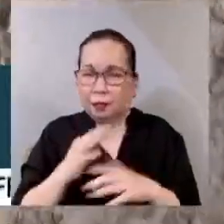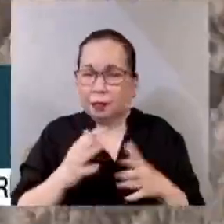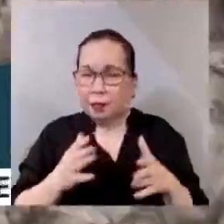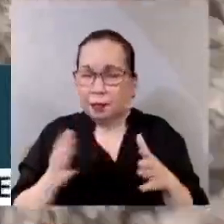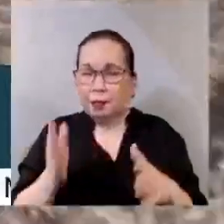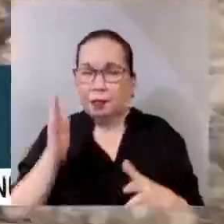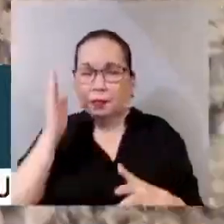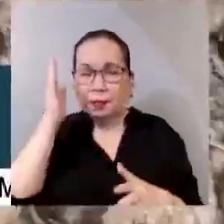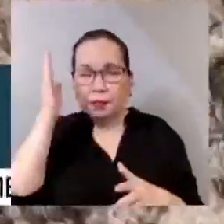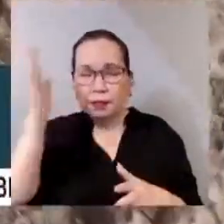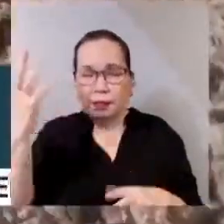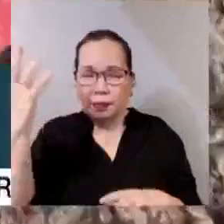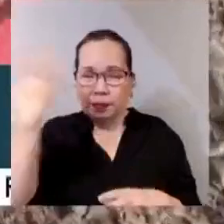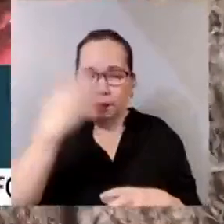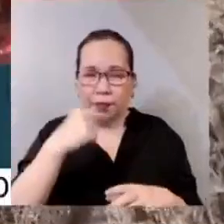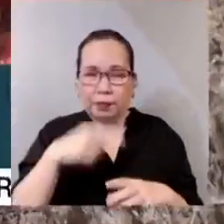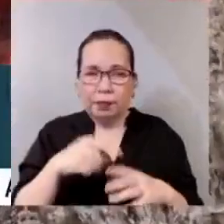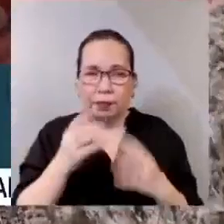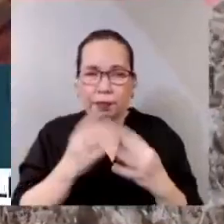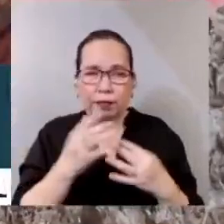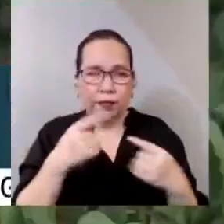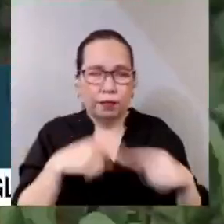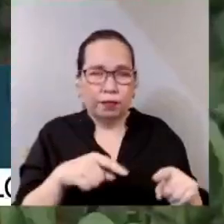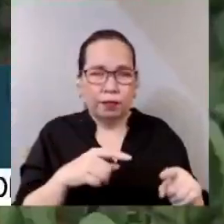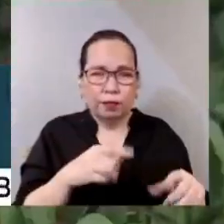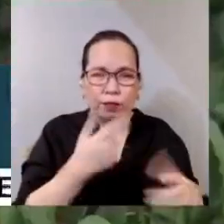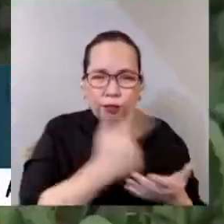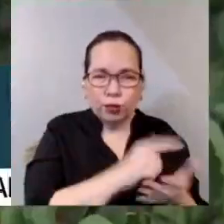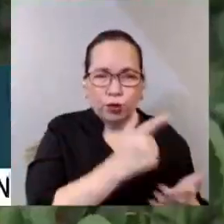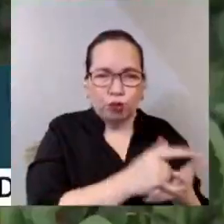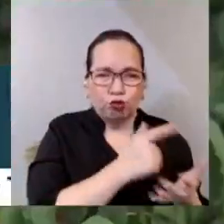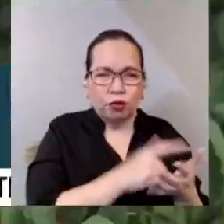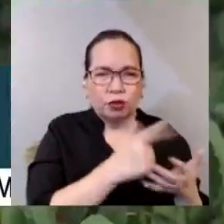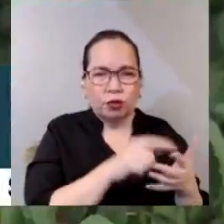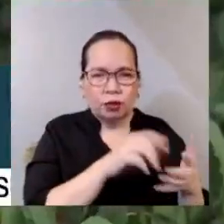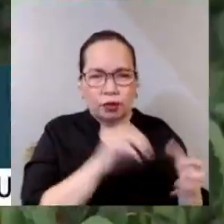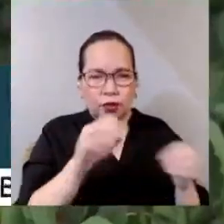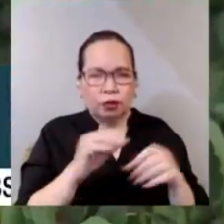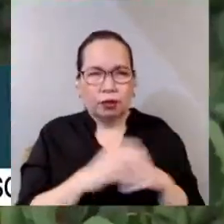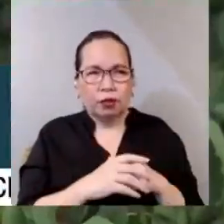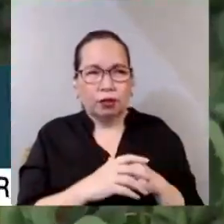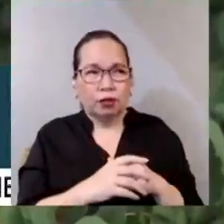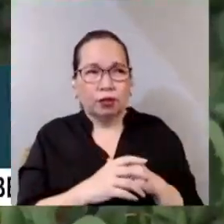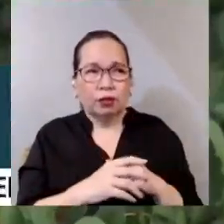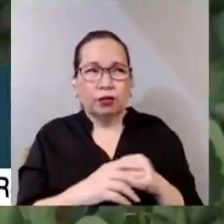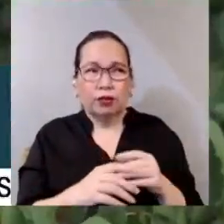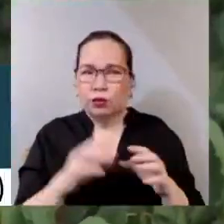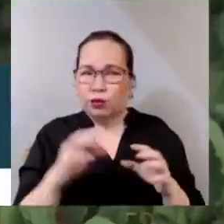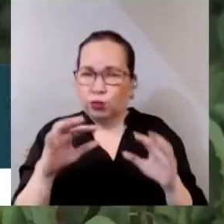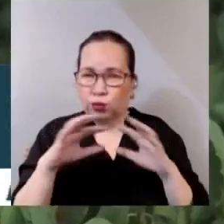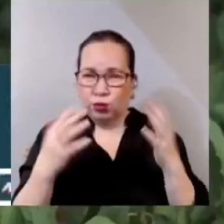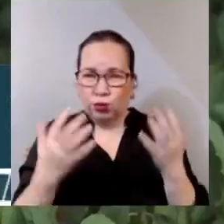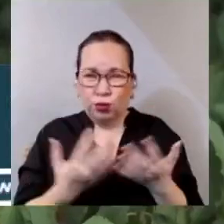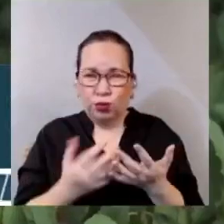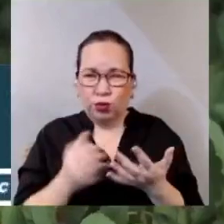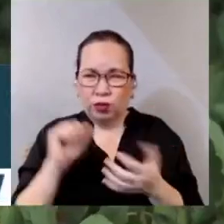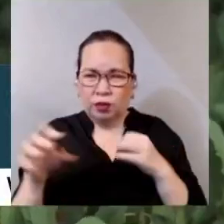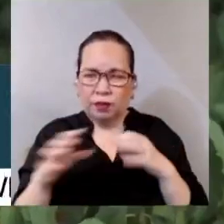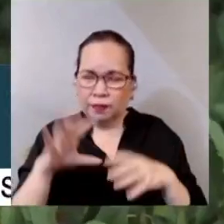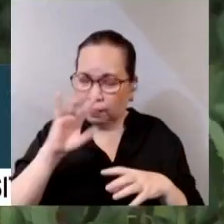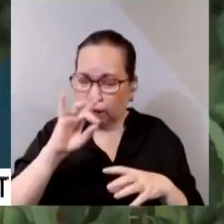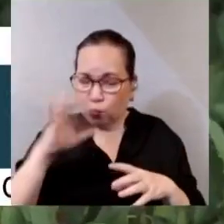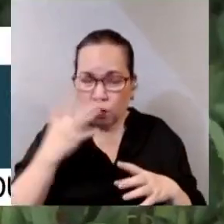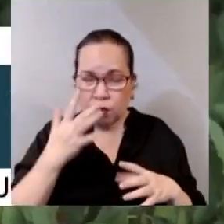a dumpster where he finds materials for his art. The world is running out of resources while it's drowning in trash. And those